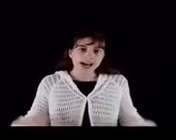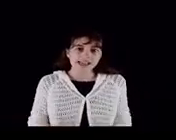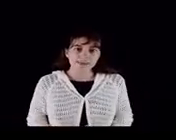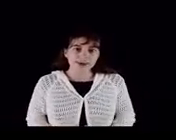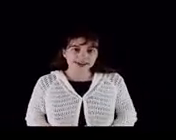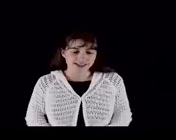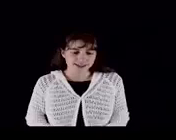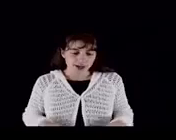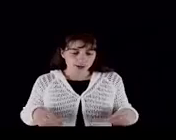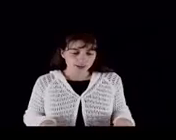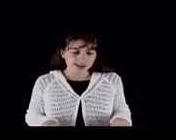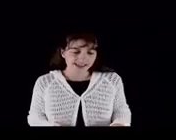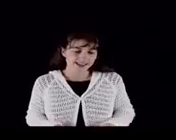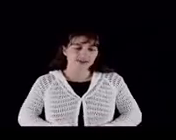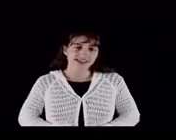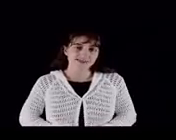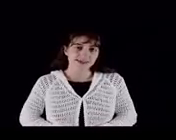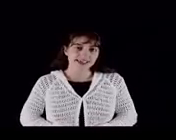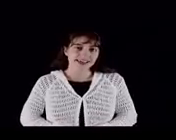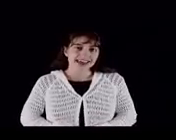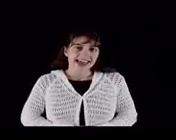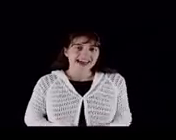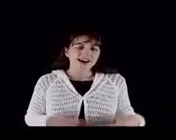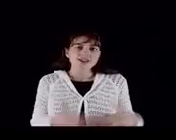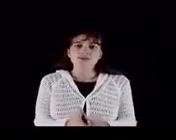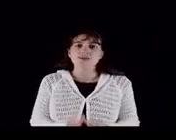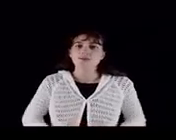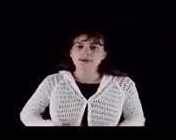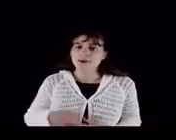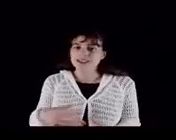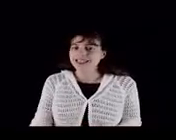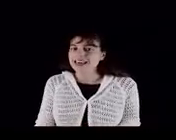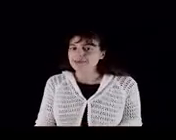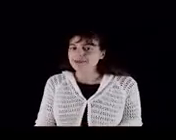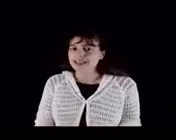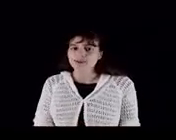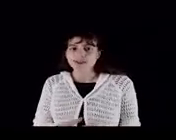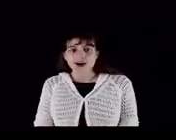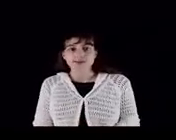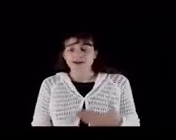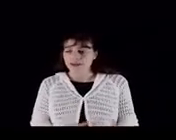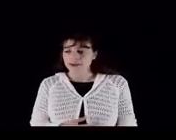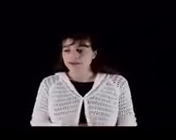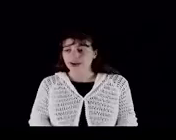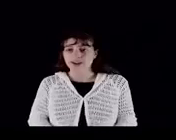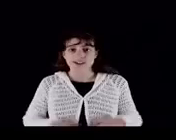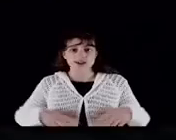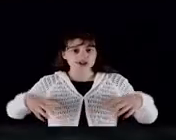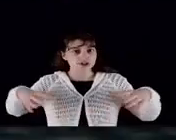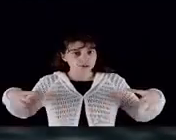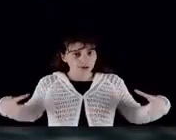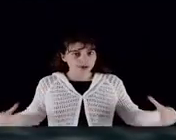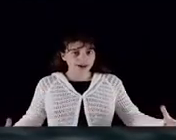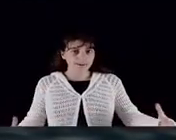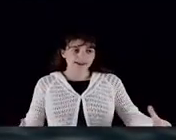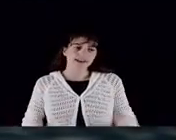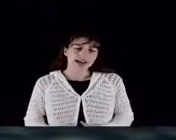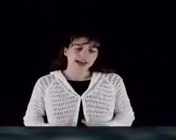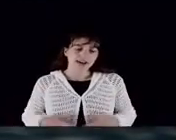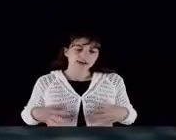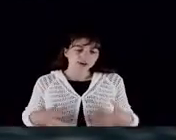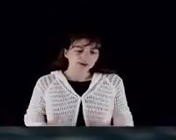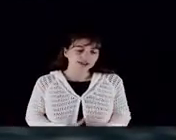godly parents who really instructed me. And I also remember going to camp meetings where we talked about family values and just growing up